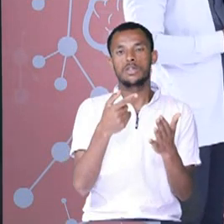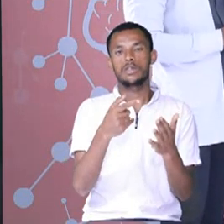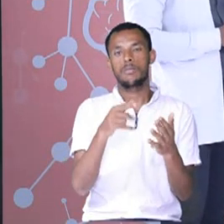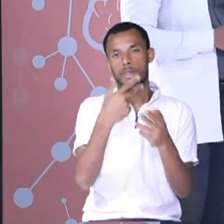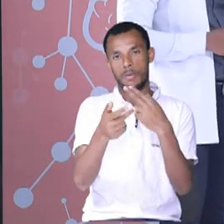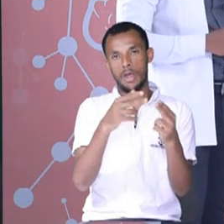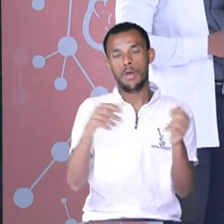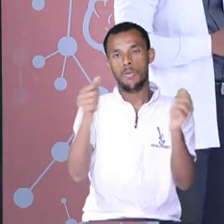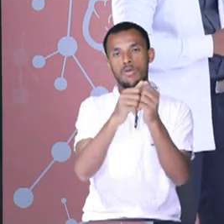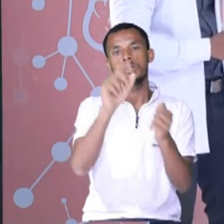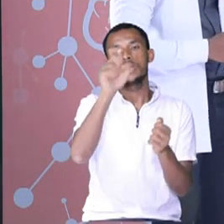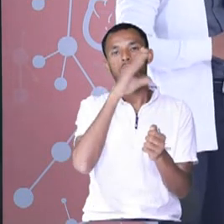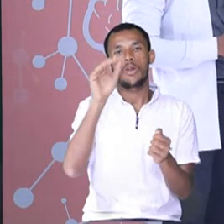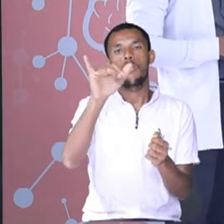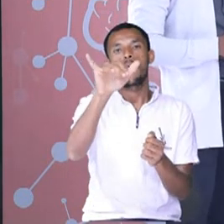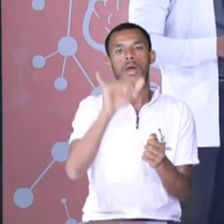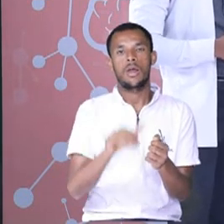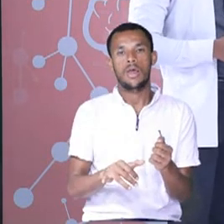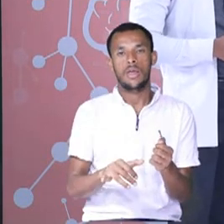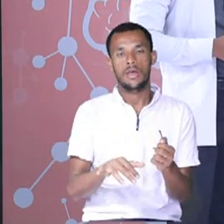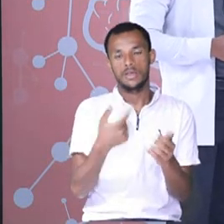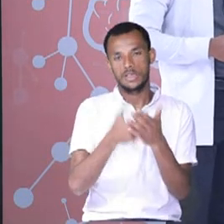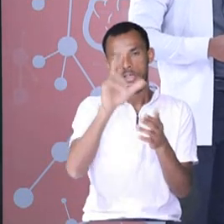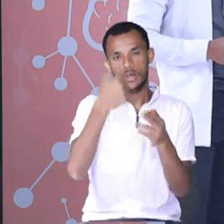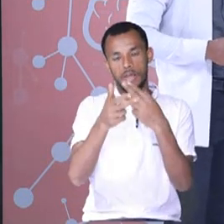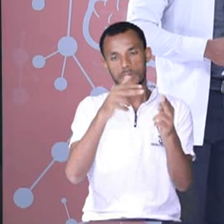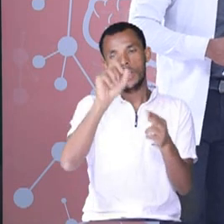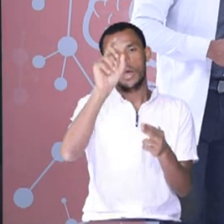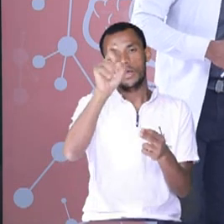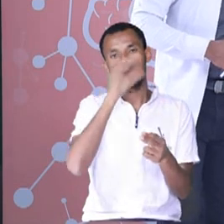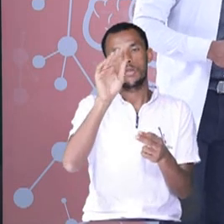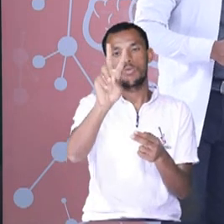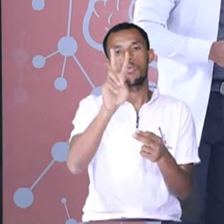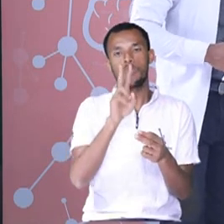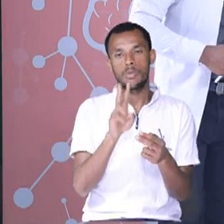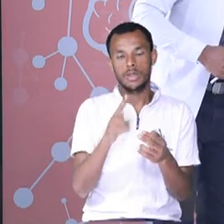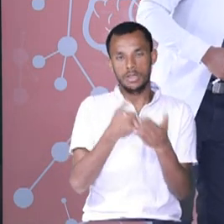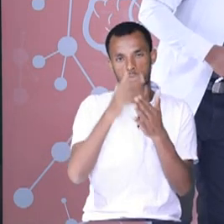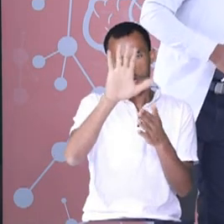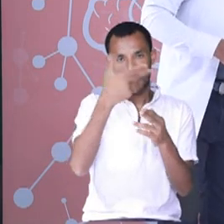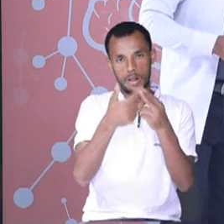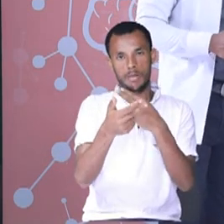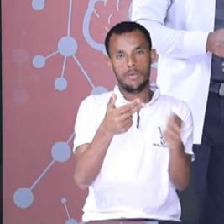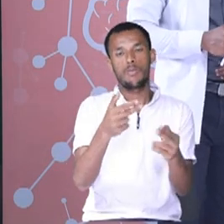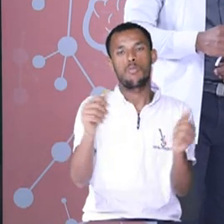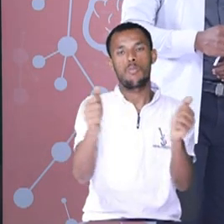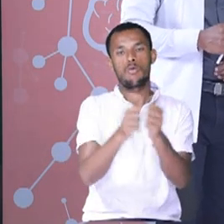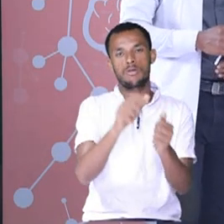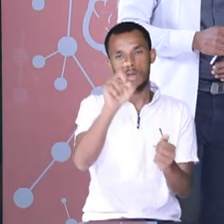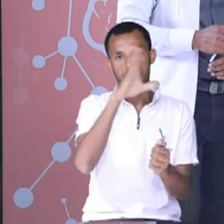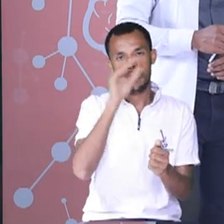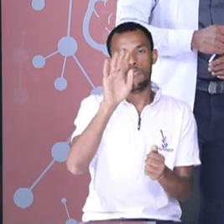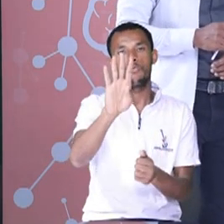both x and 1, and these 3 multiply both x and 2, and these 5 multiply both